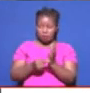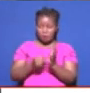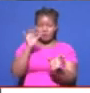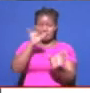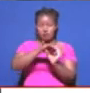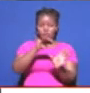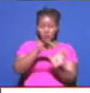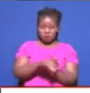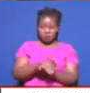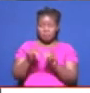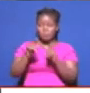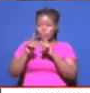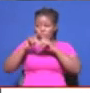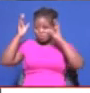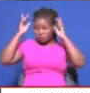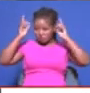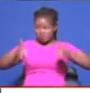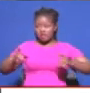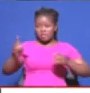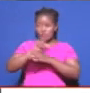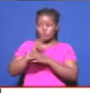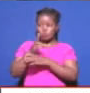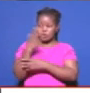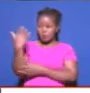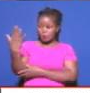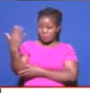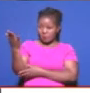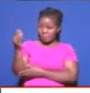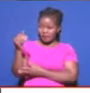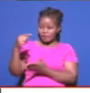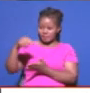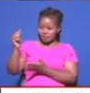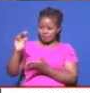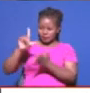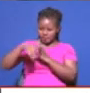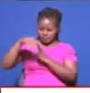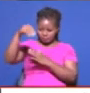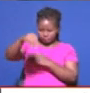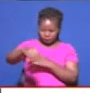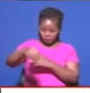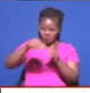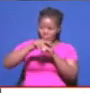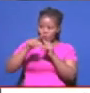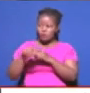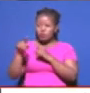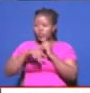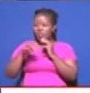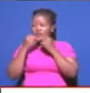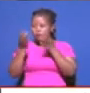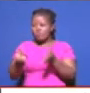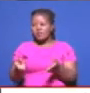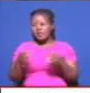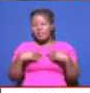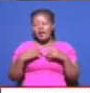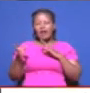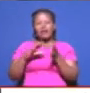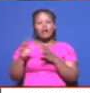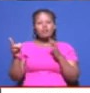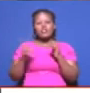decided to use the manual procedure, and this particular polling station, we are told, has about 600